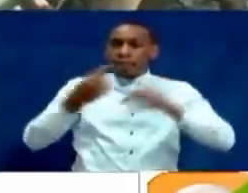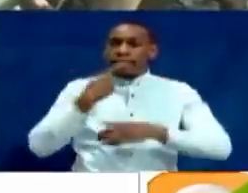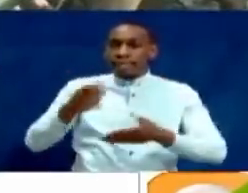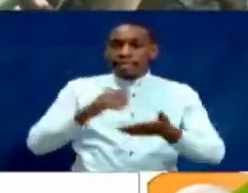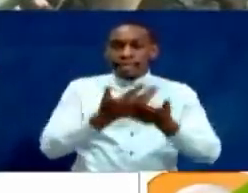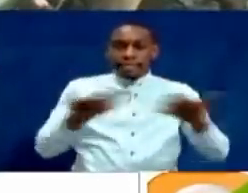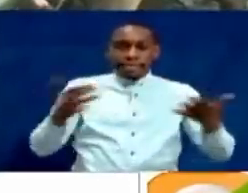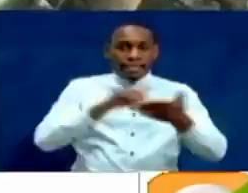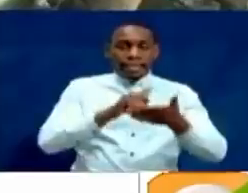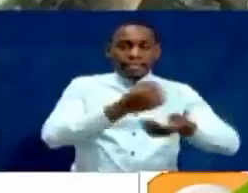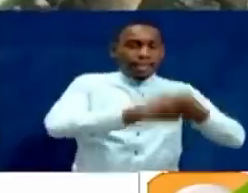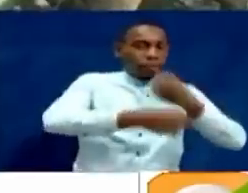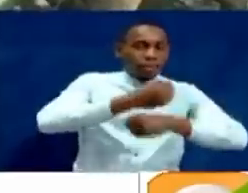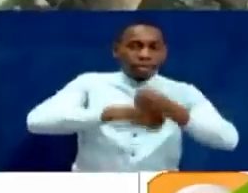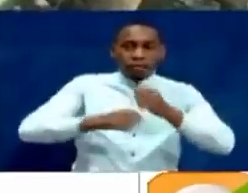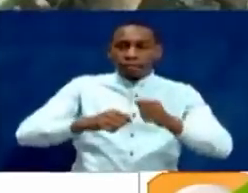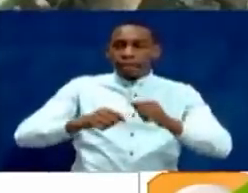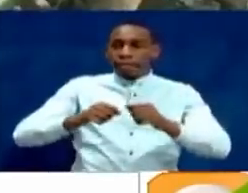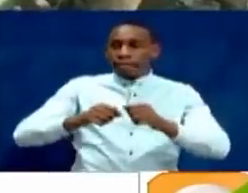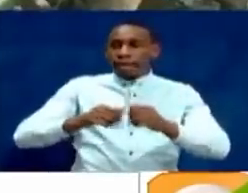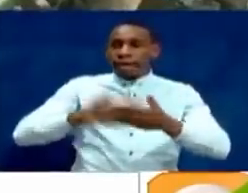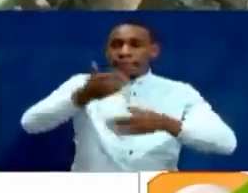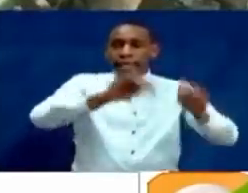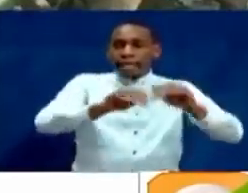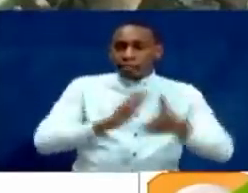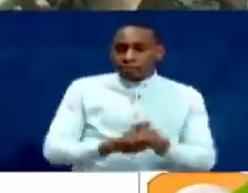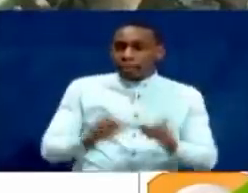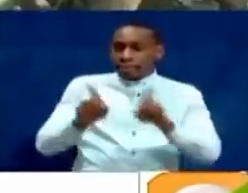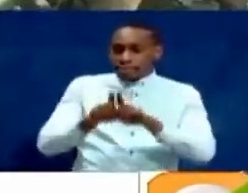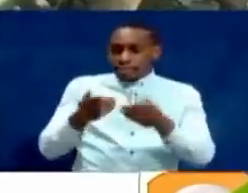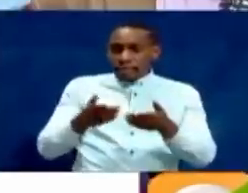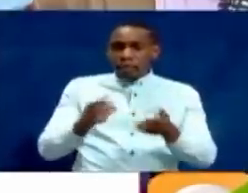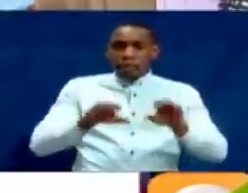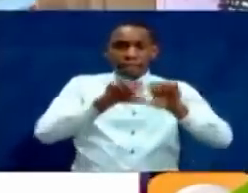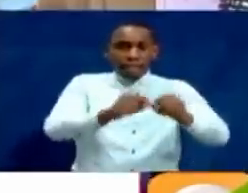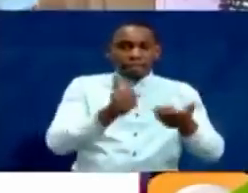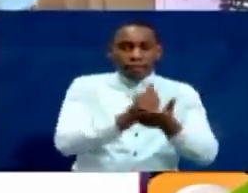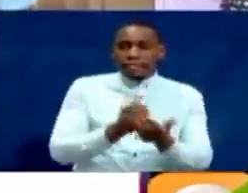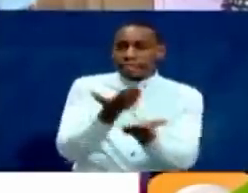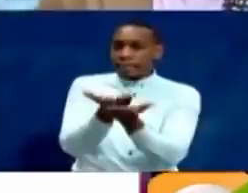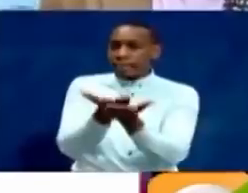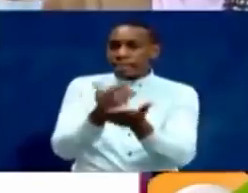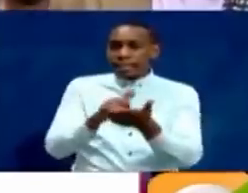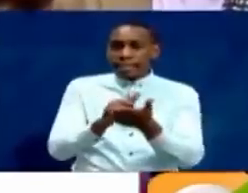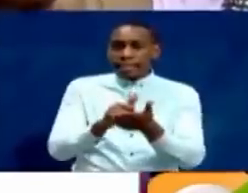mambo watatuambia watututendea badala hiyo kiongozi hiyo uchaguzi mwingine na wako kwa ofisi sahihi. Na waomba